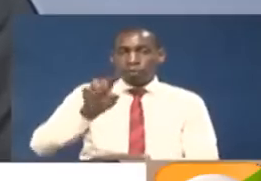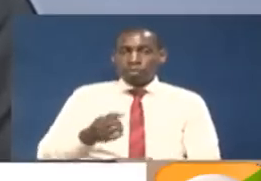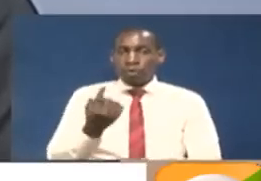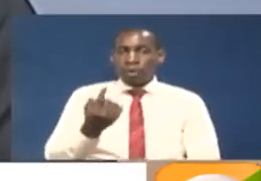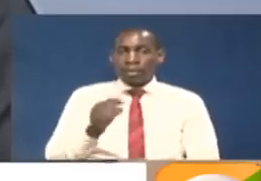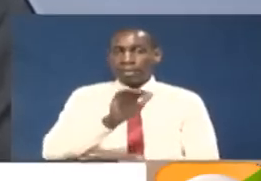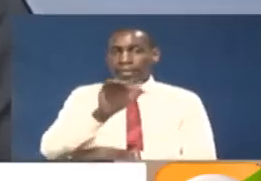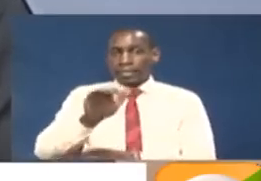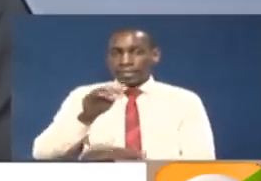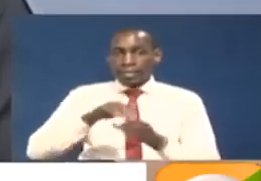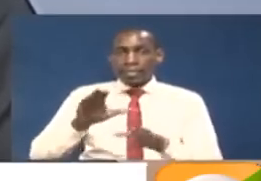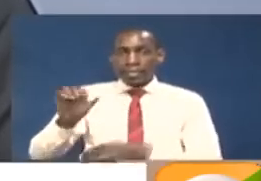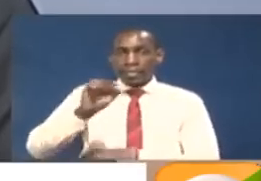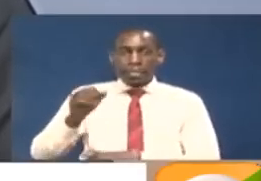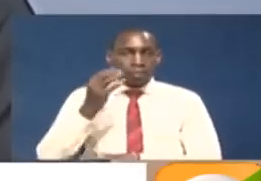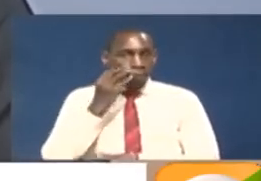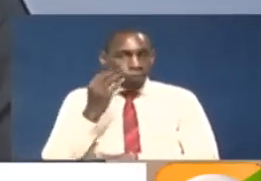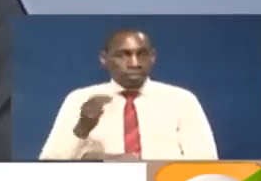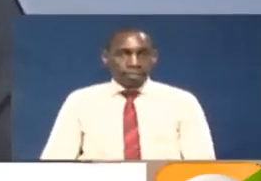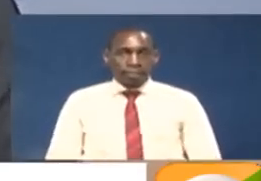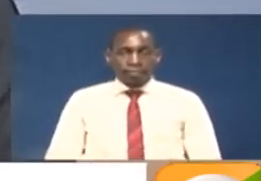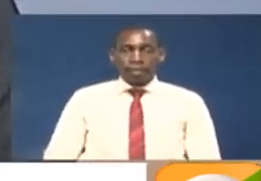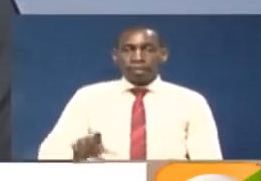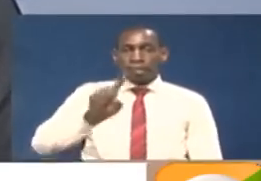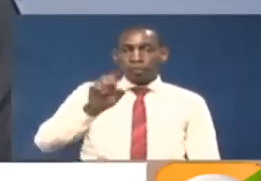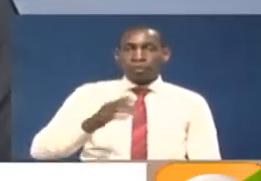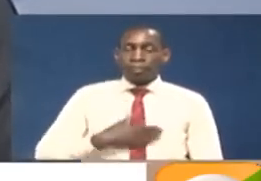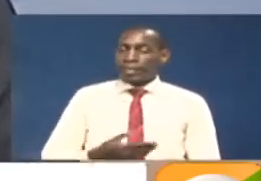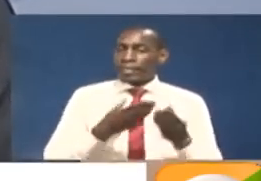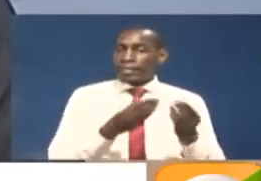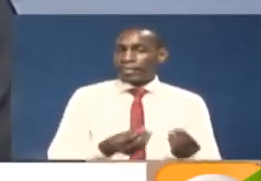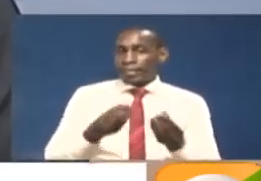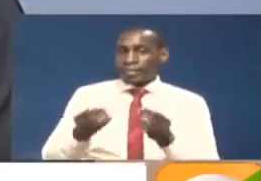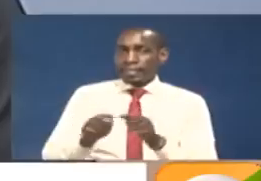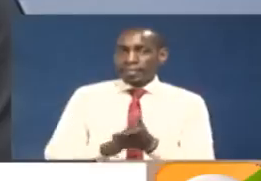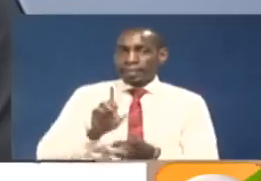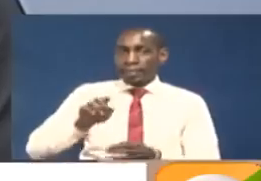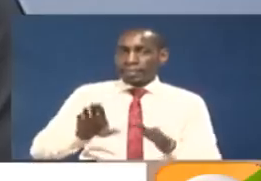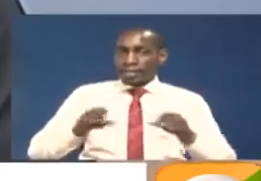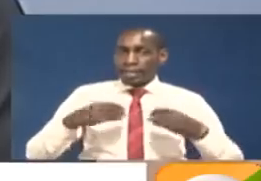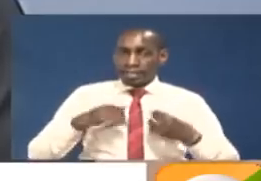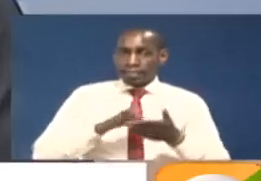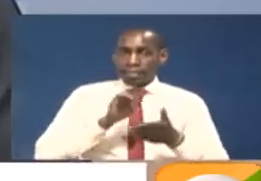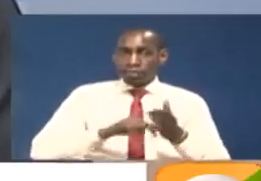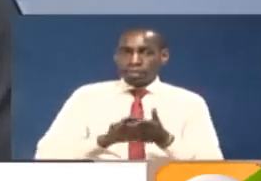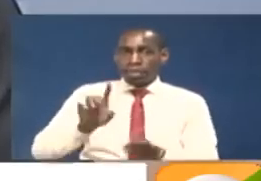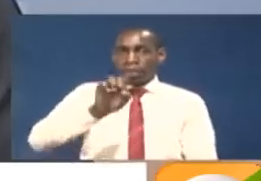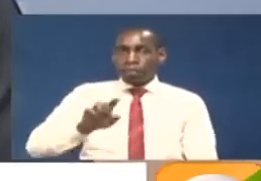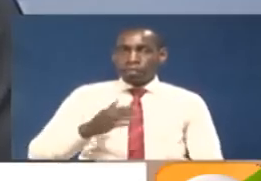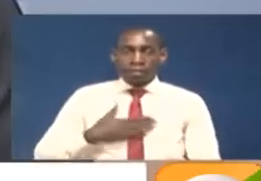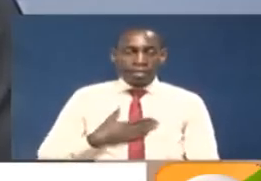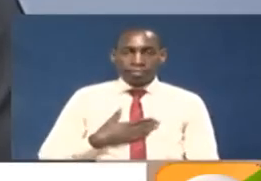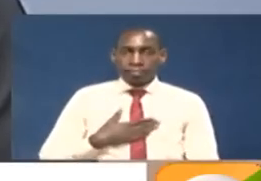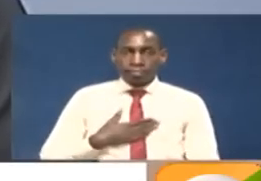to Interior Cabinet Secretary Fred Matiangi. My question is very simple, and I must admit, my question is